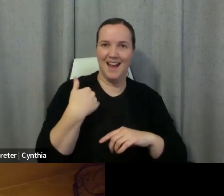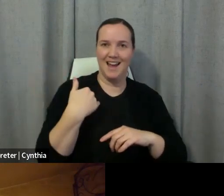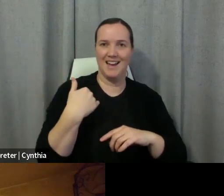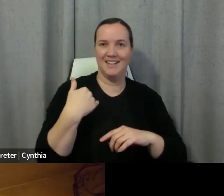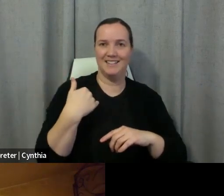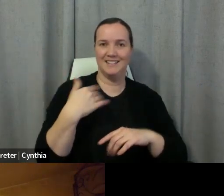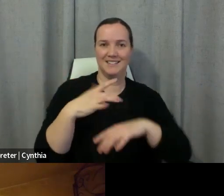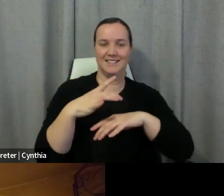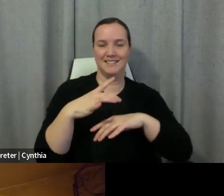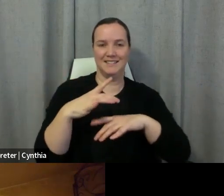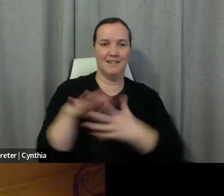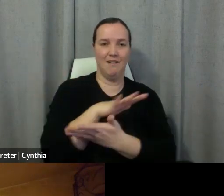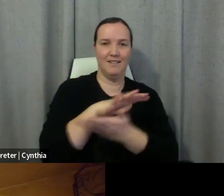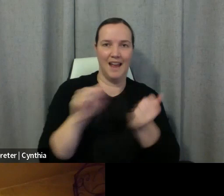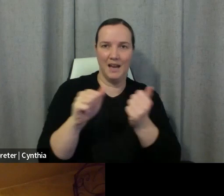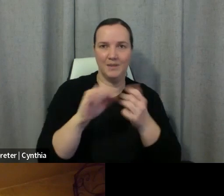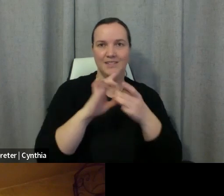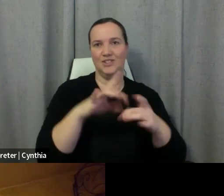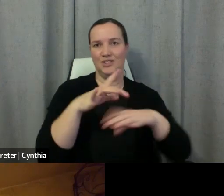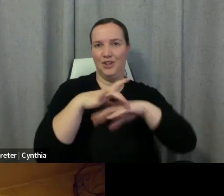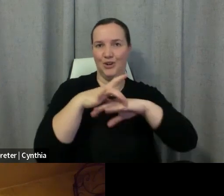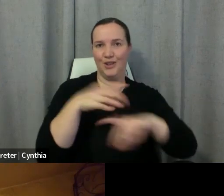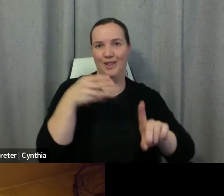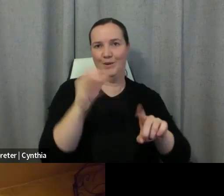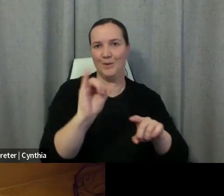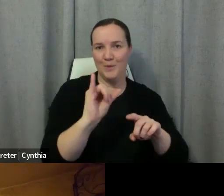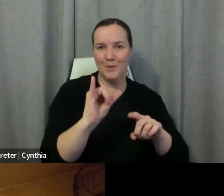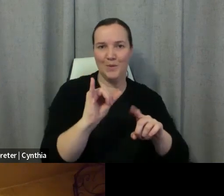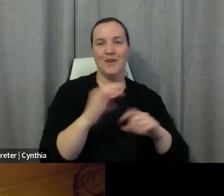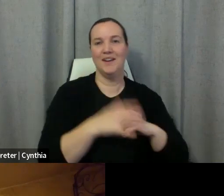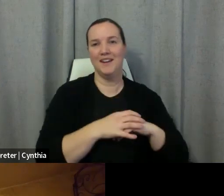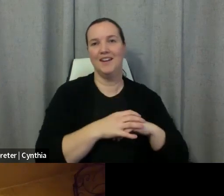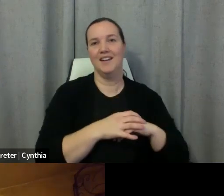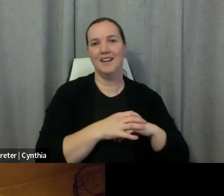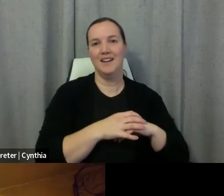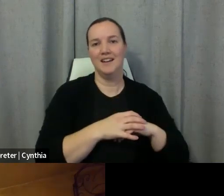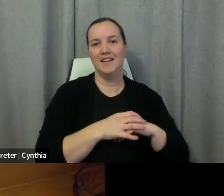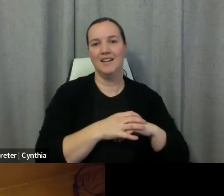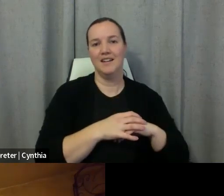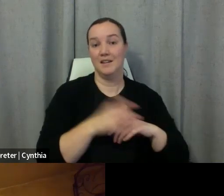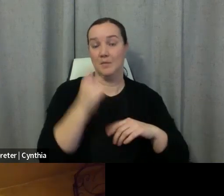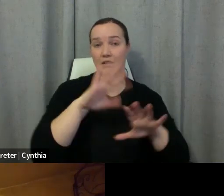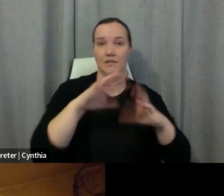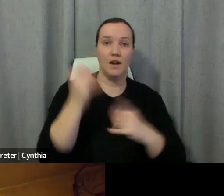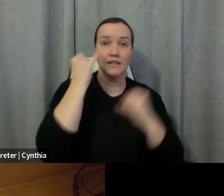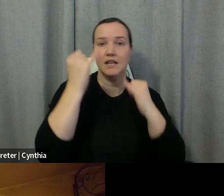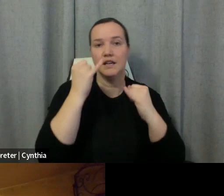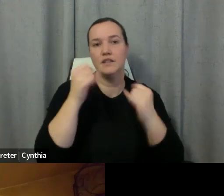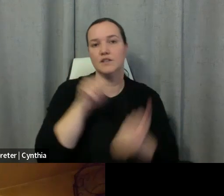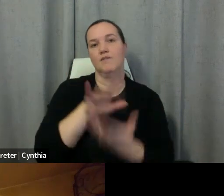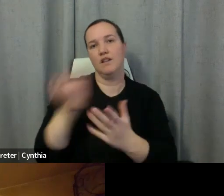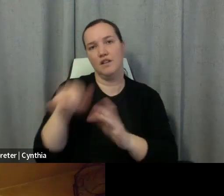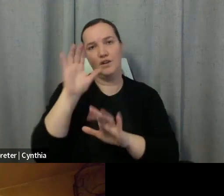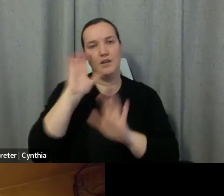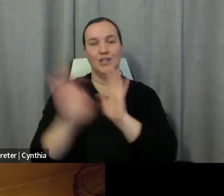geological harms and geographical harm as well, ecological harms there as well. But the whole idea is confronting the other image, and so